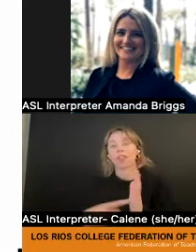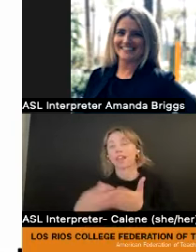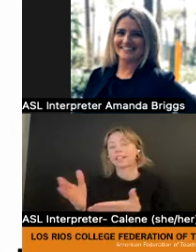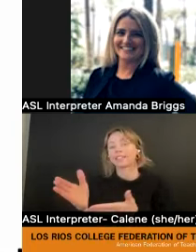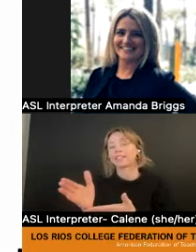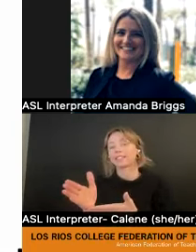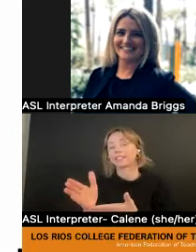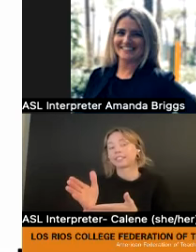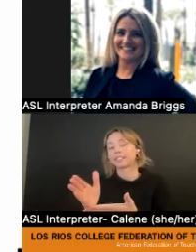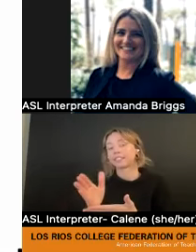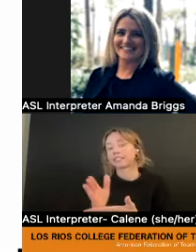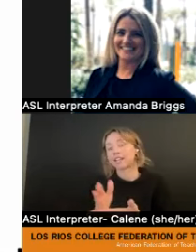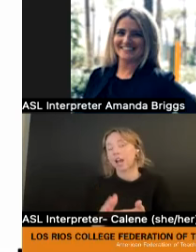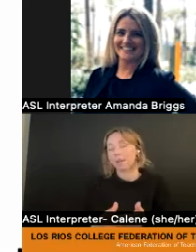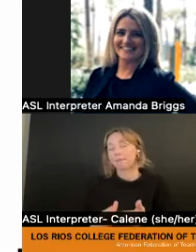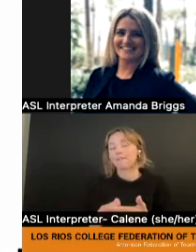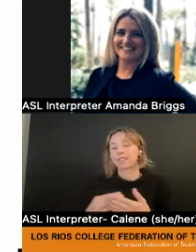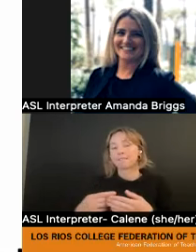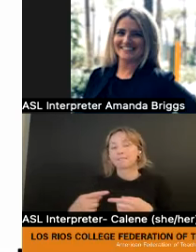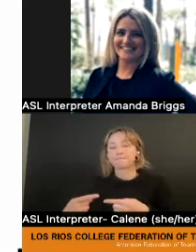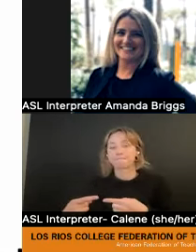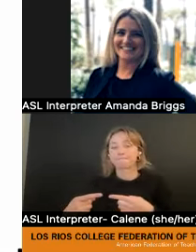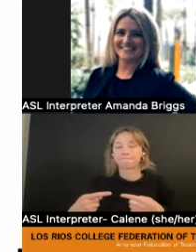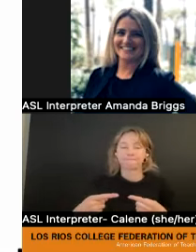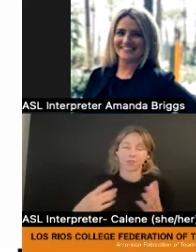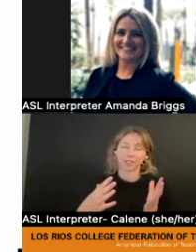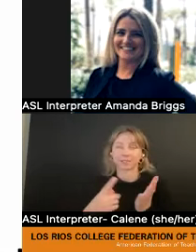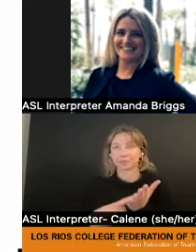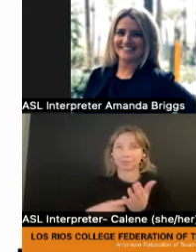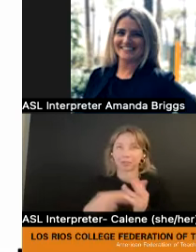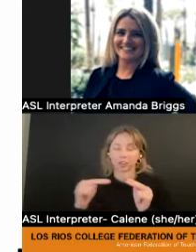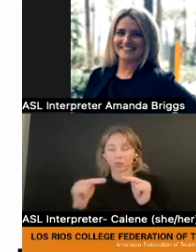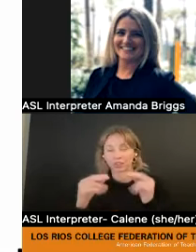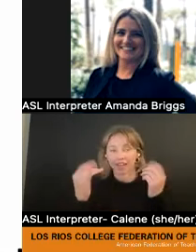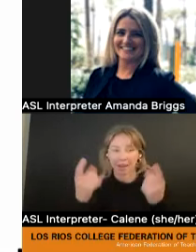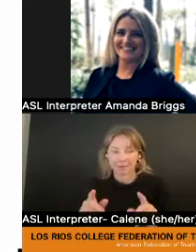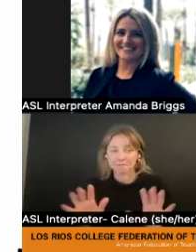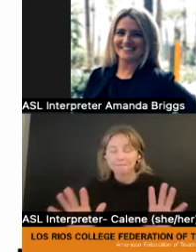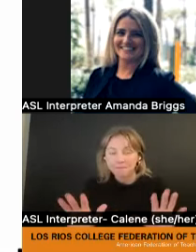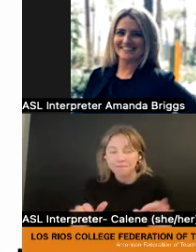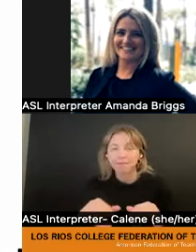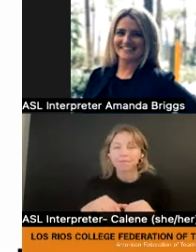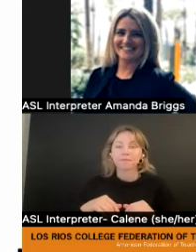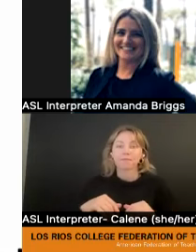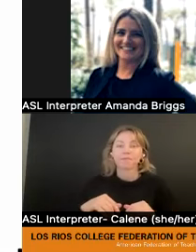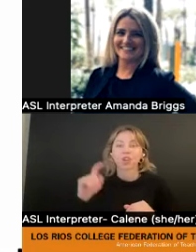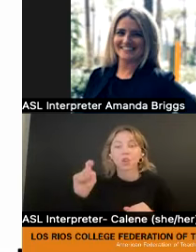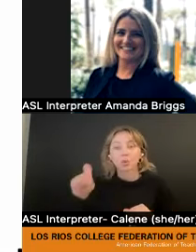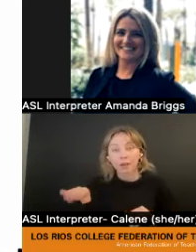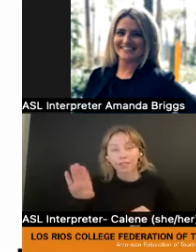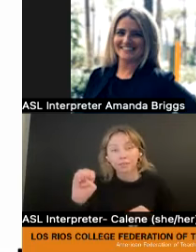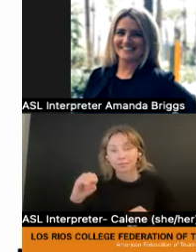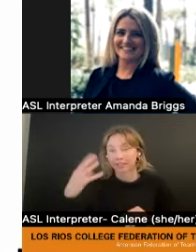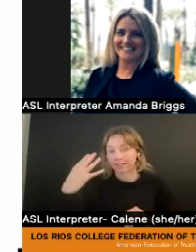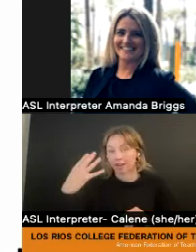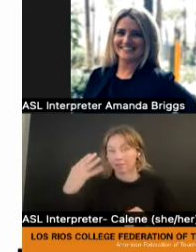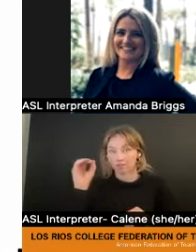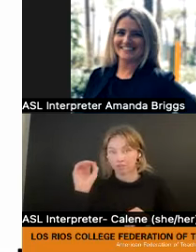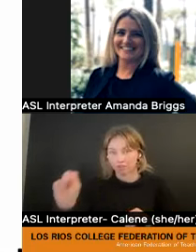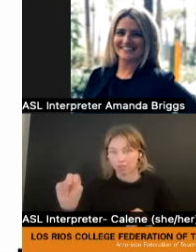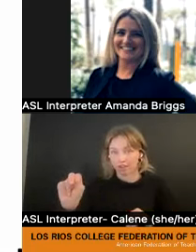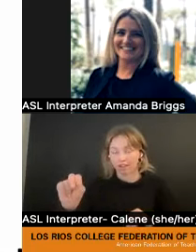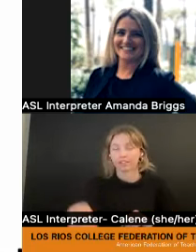at times contentious negotiations that occurred, but you must be camera on.